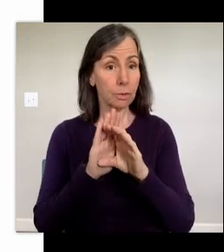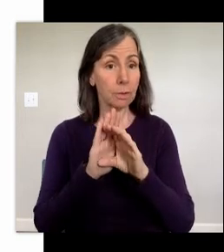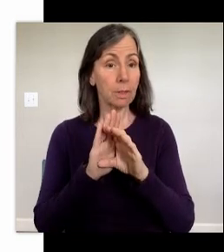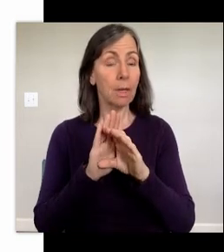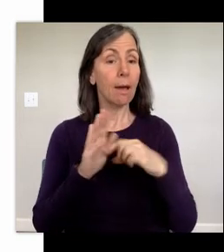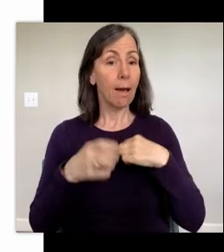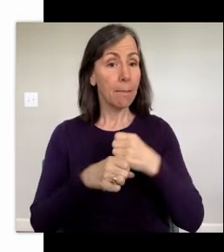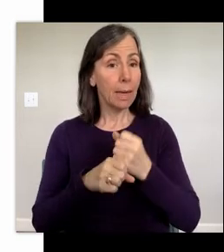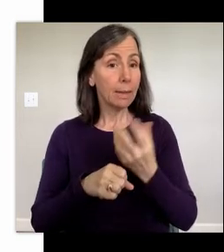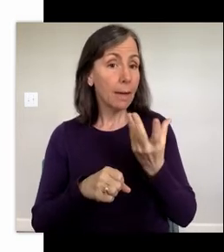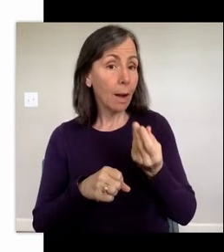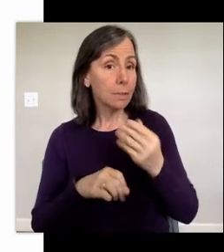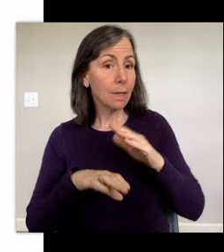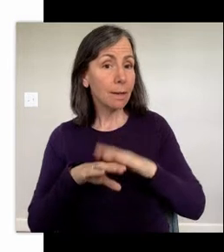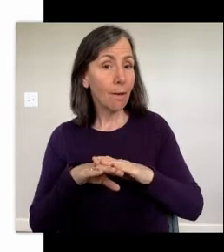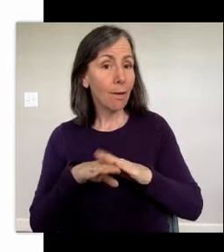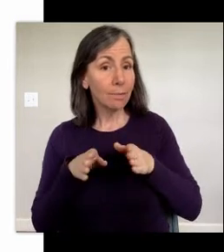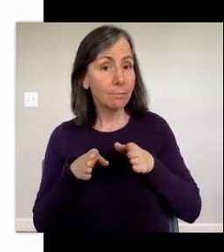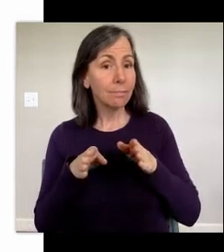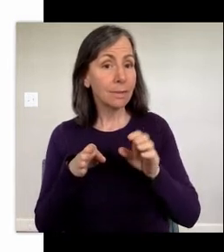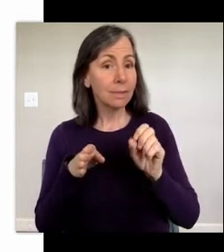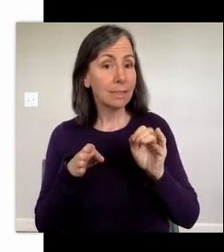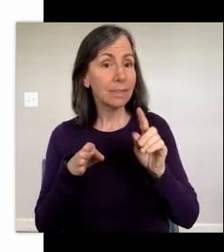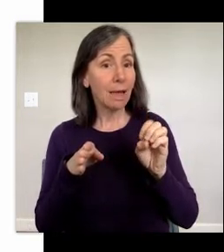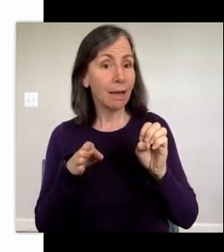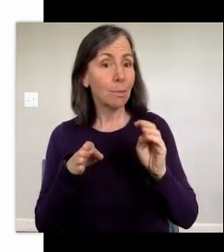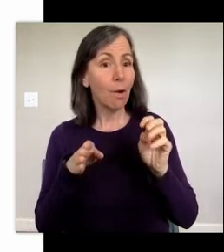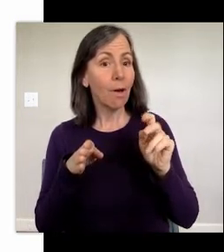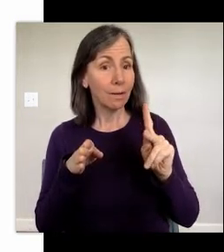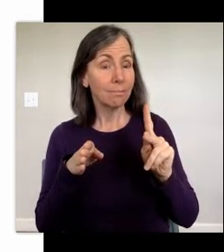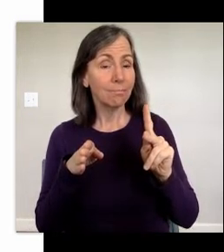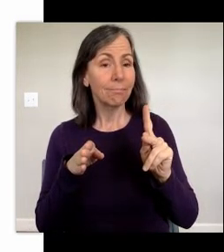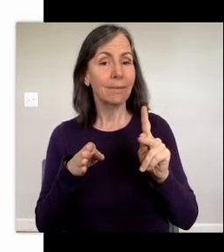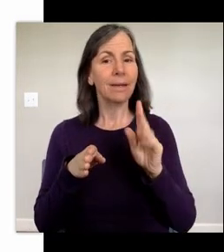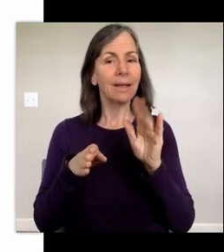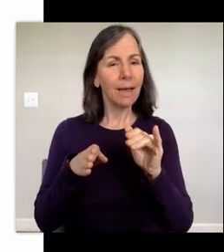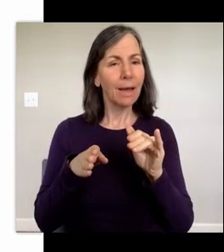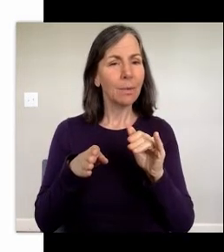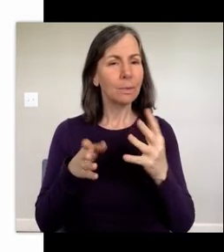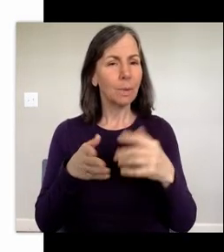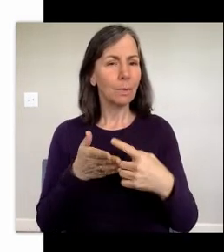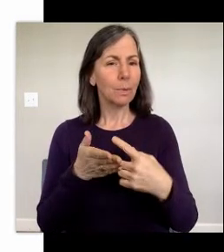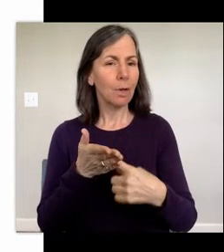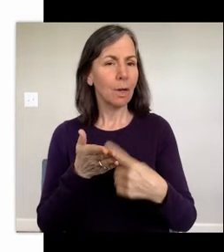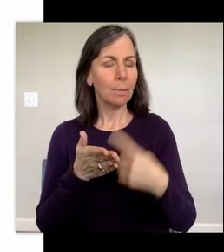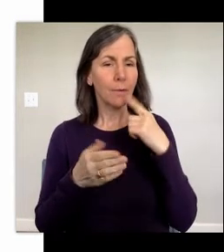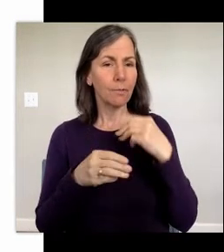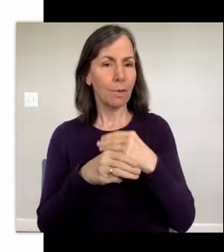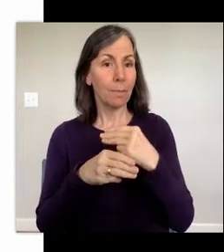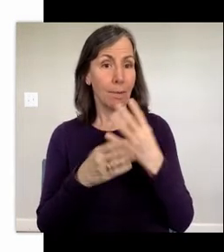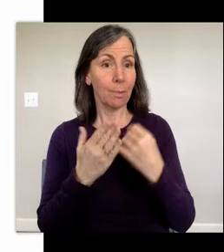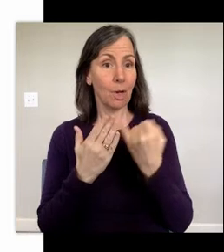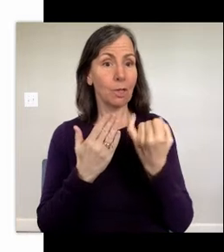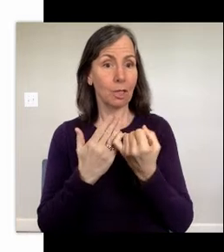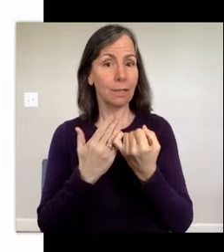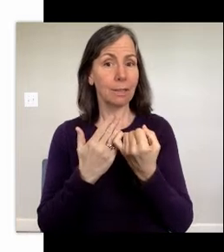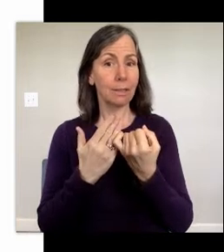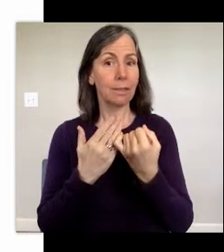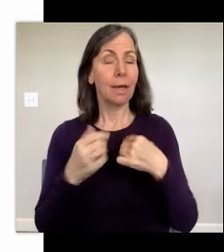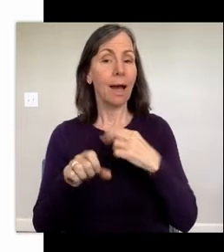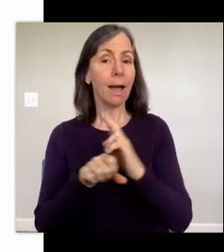on my sidewalk. So this is kind of what we were talking about for our math project. I